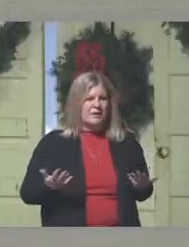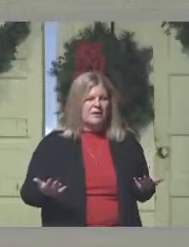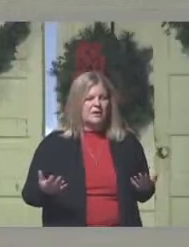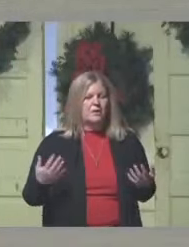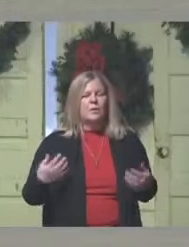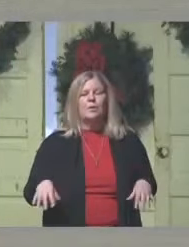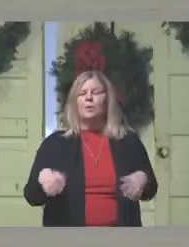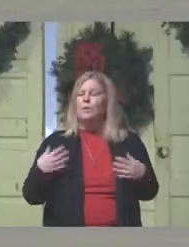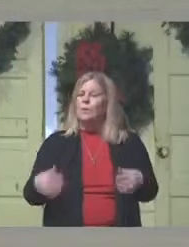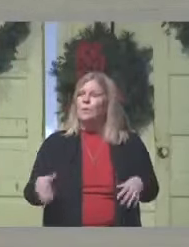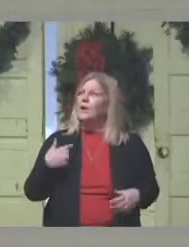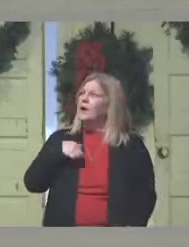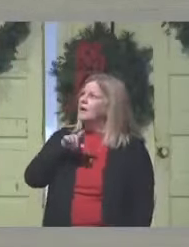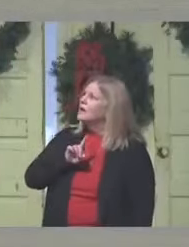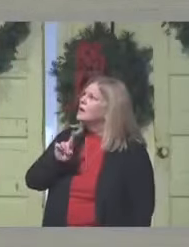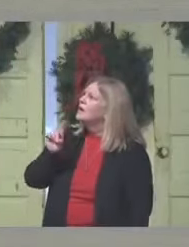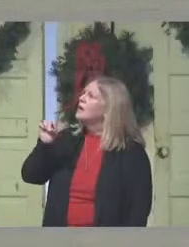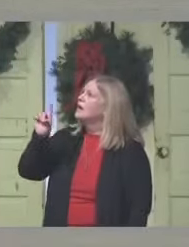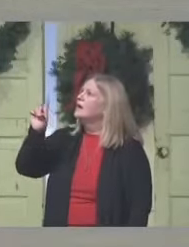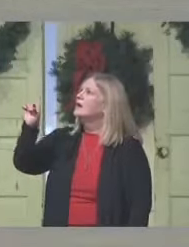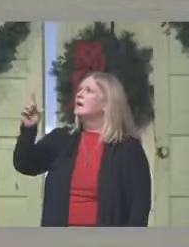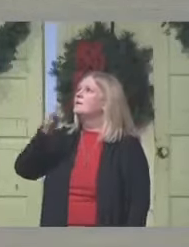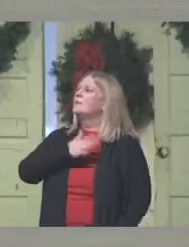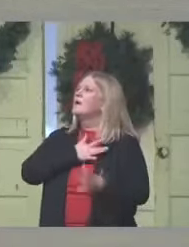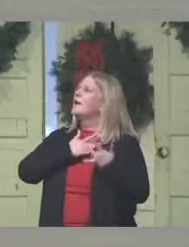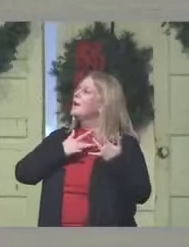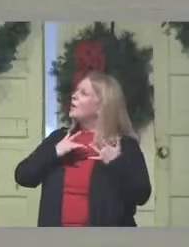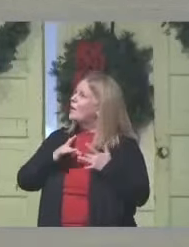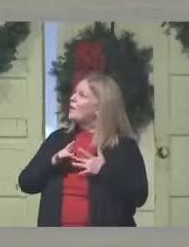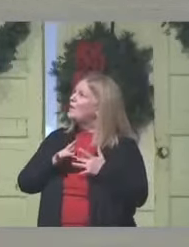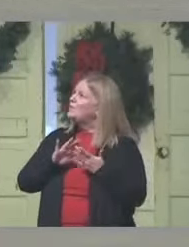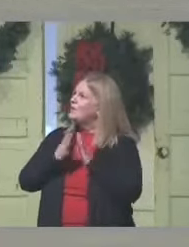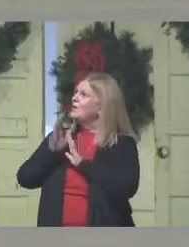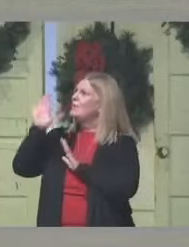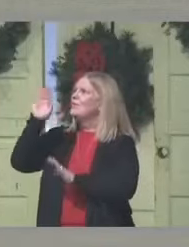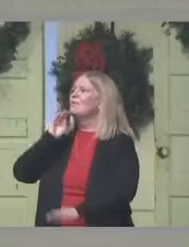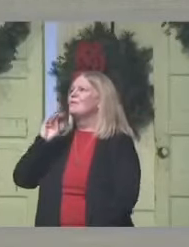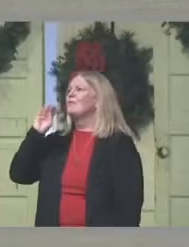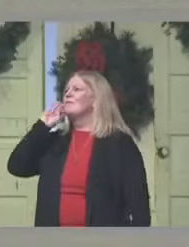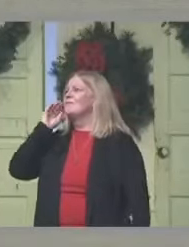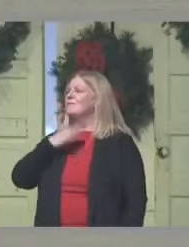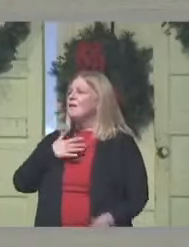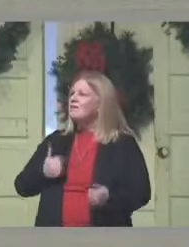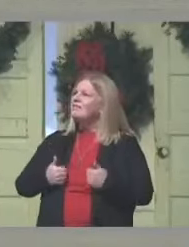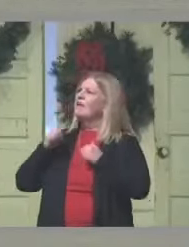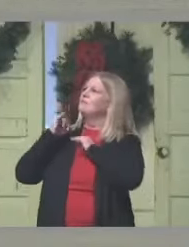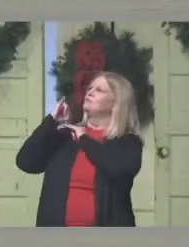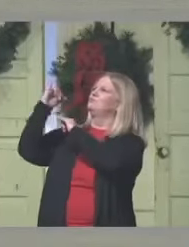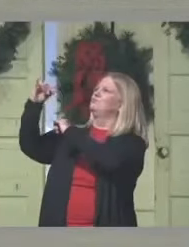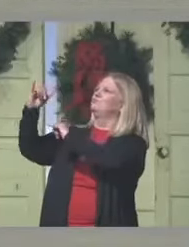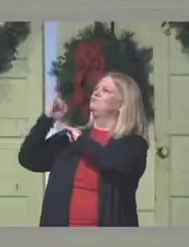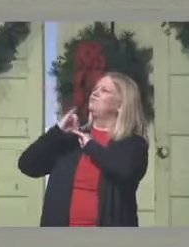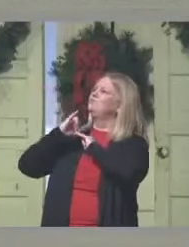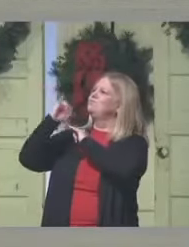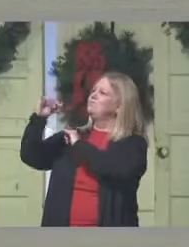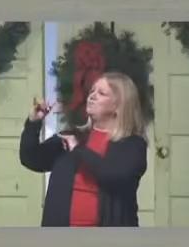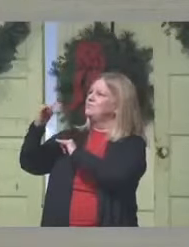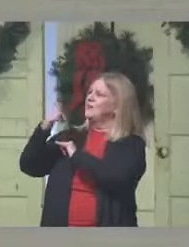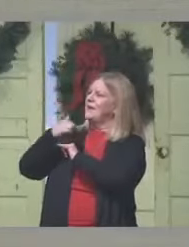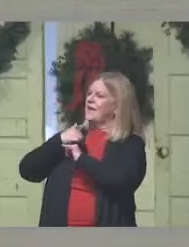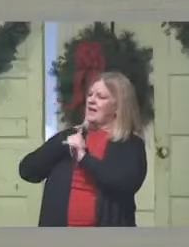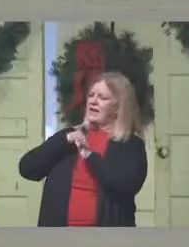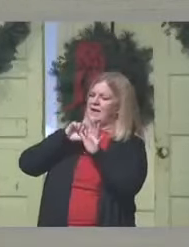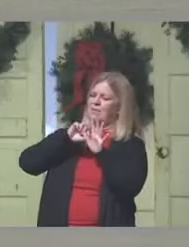humility, to you I come. Please make my heart your holy home. May my life be just like thine, for I am the